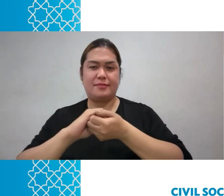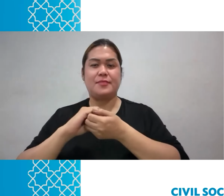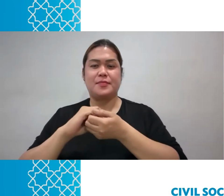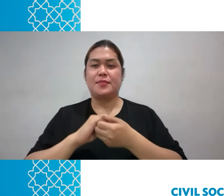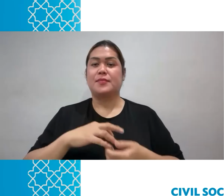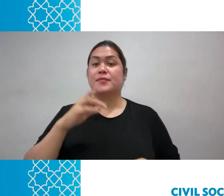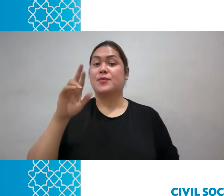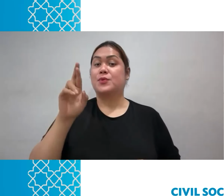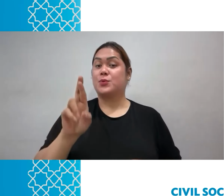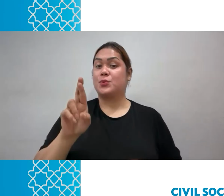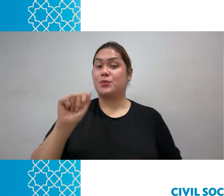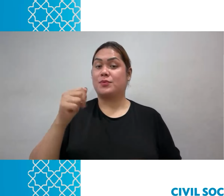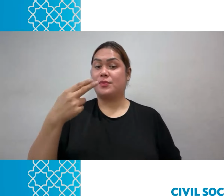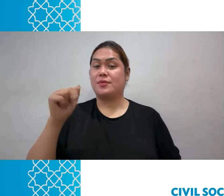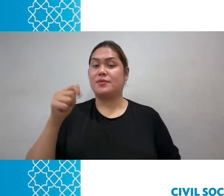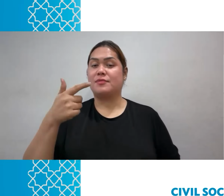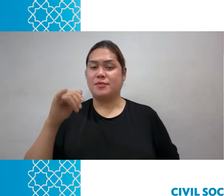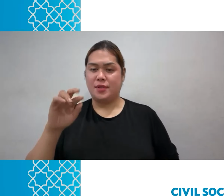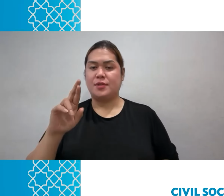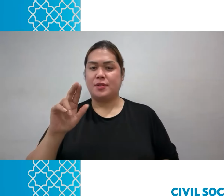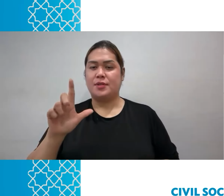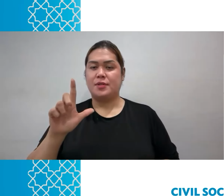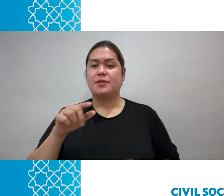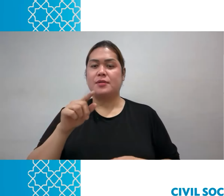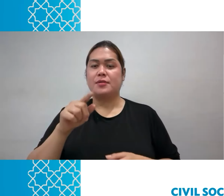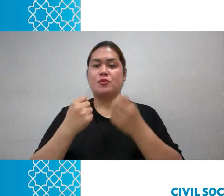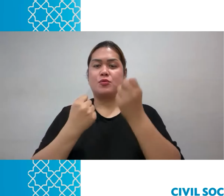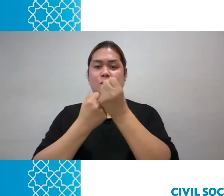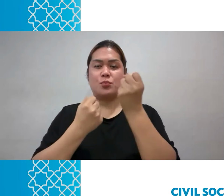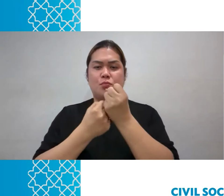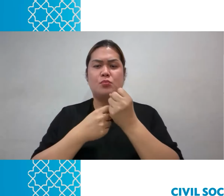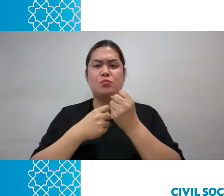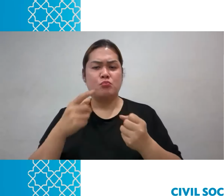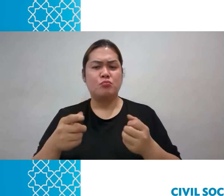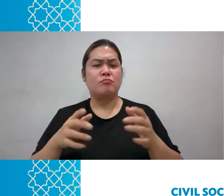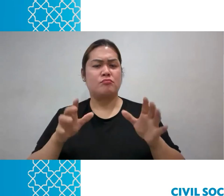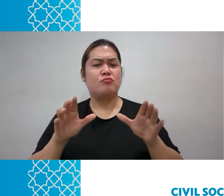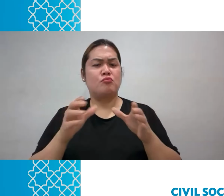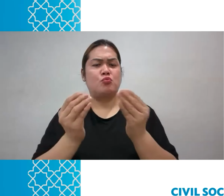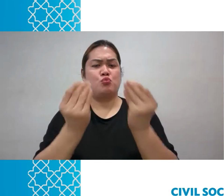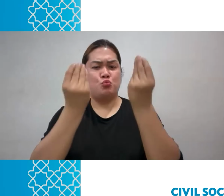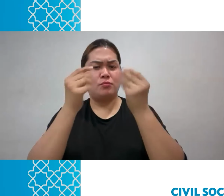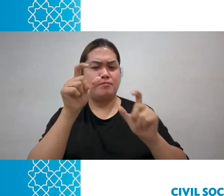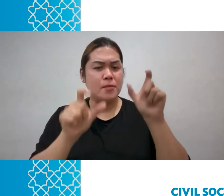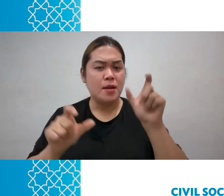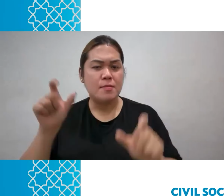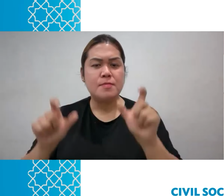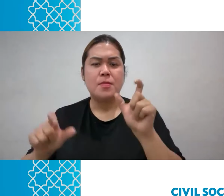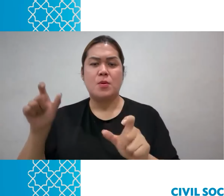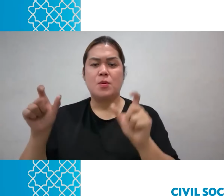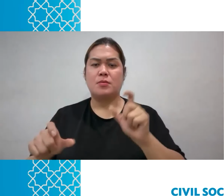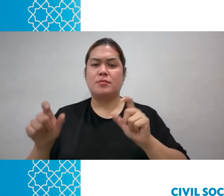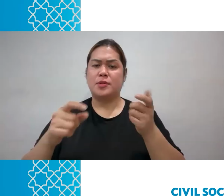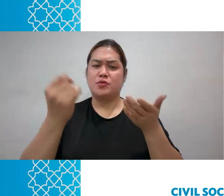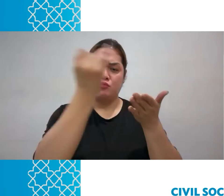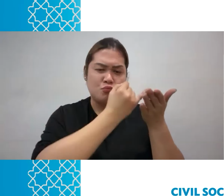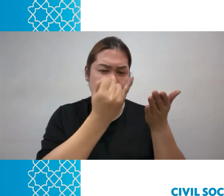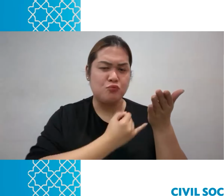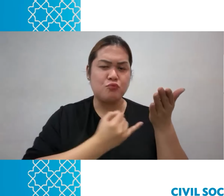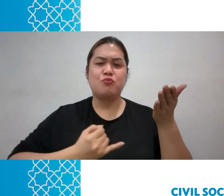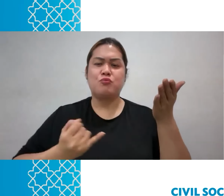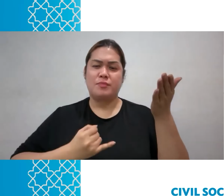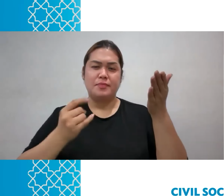us, when we call as how much importance is, of a youth in this community, we feel empowered because we are the